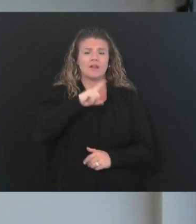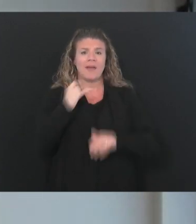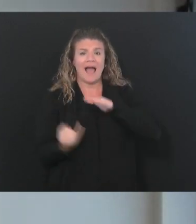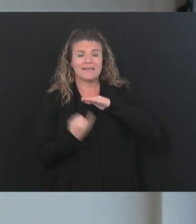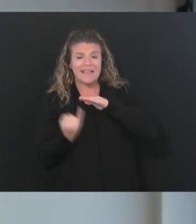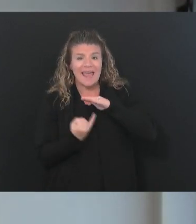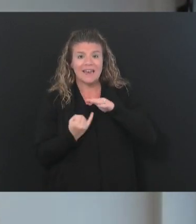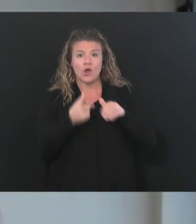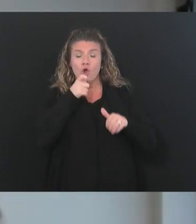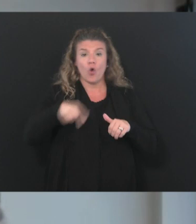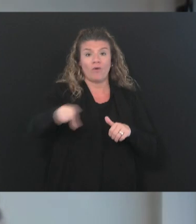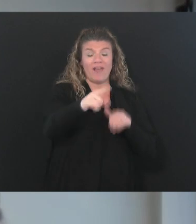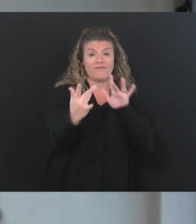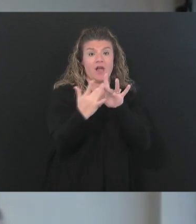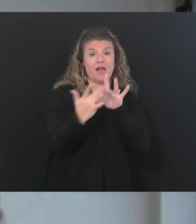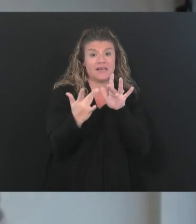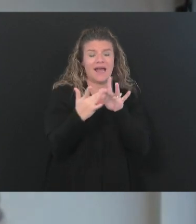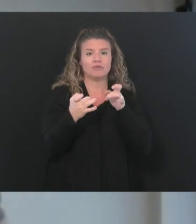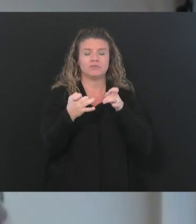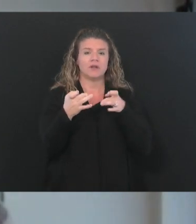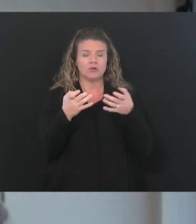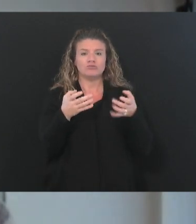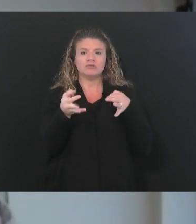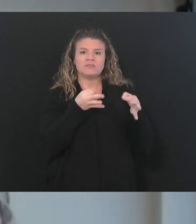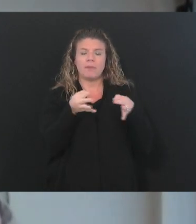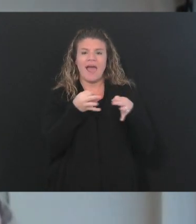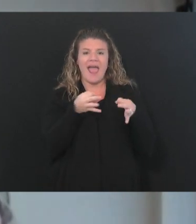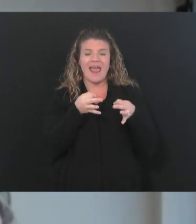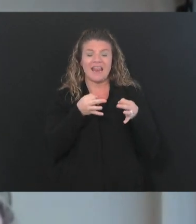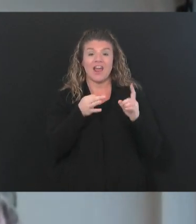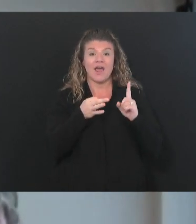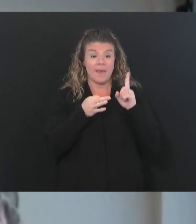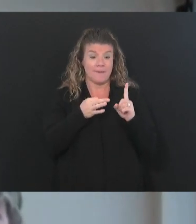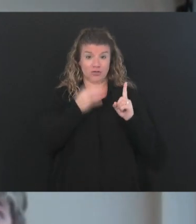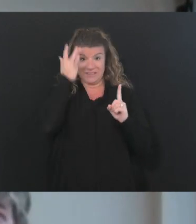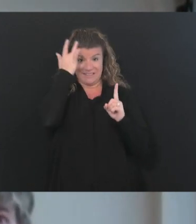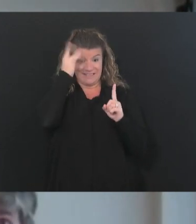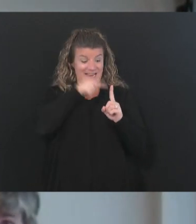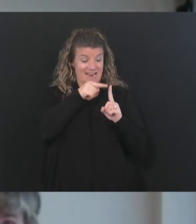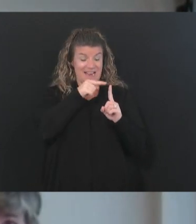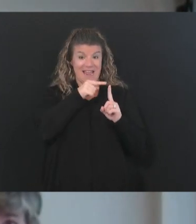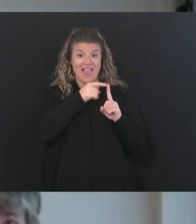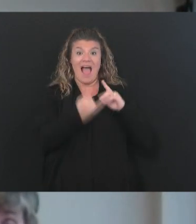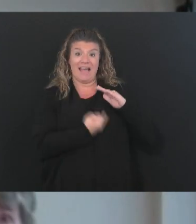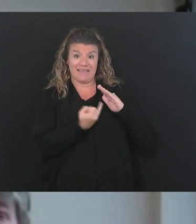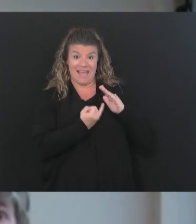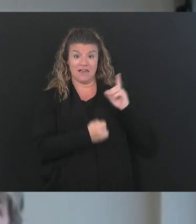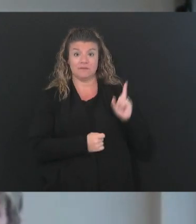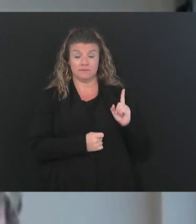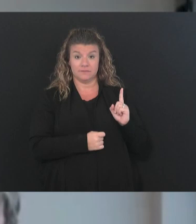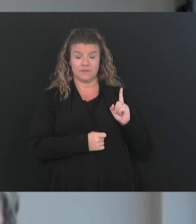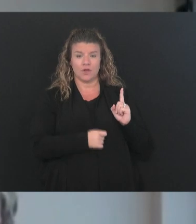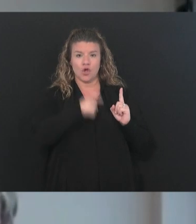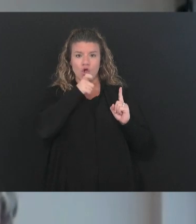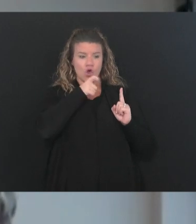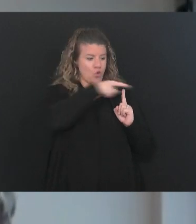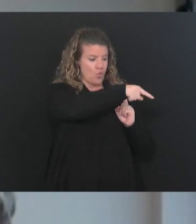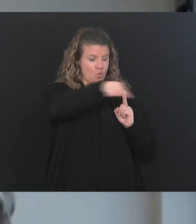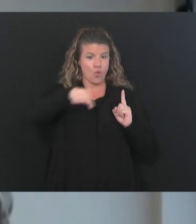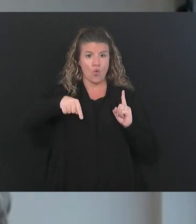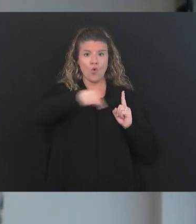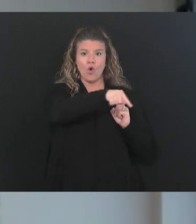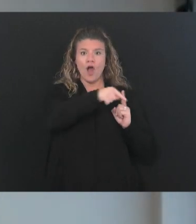it's to explain some language, the person that is sick, anyone who is sick isolates themselves. Those who are well but have